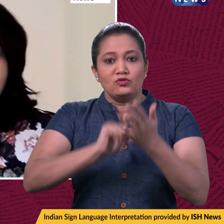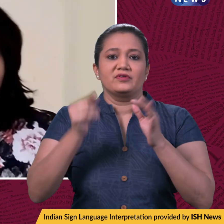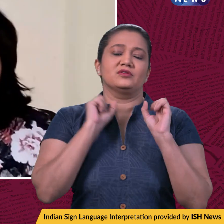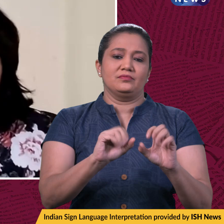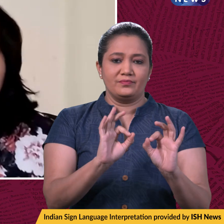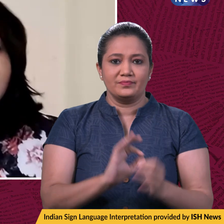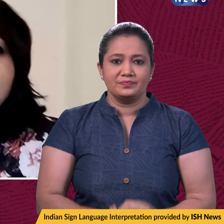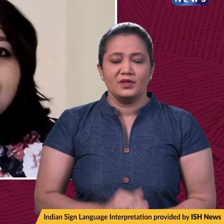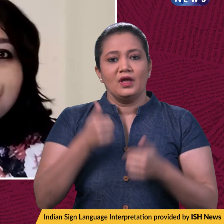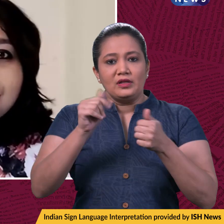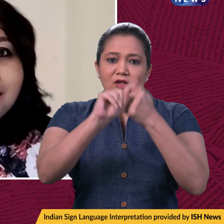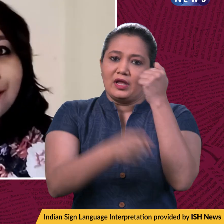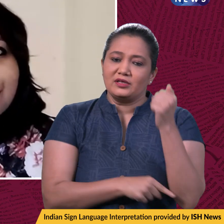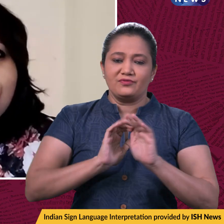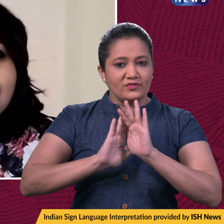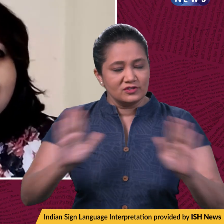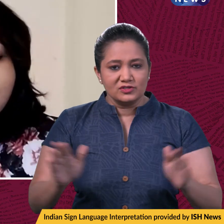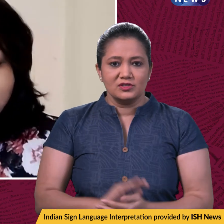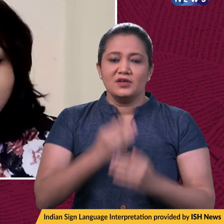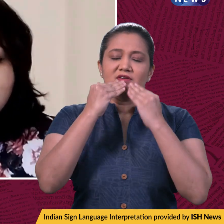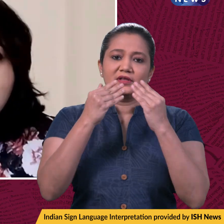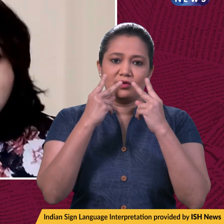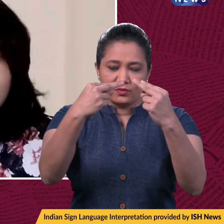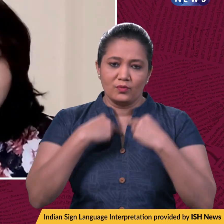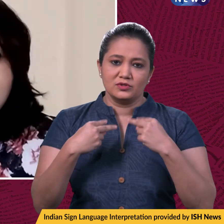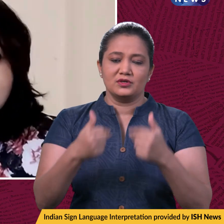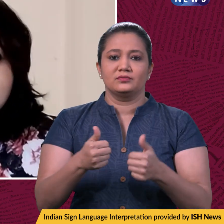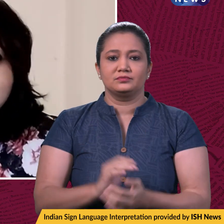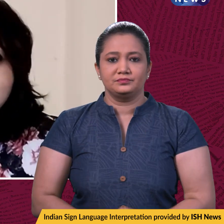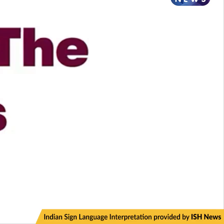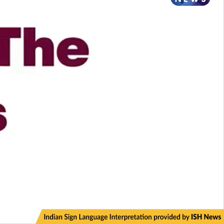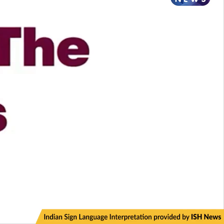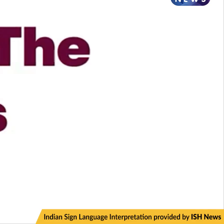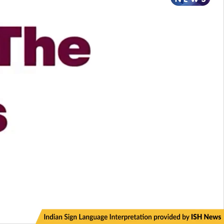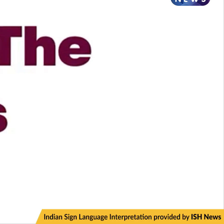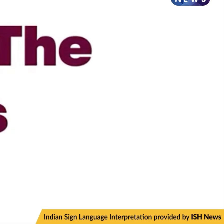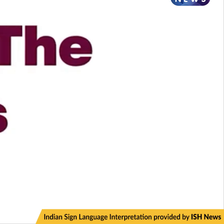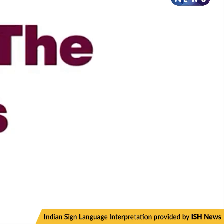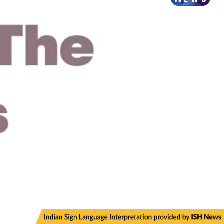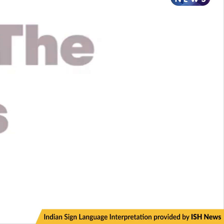brings us to the end of this bulletin. Thank you so much for watching. Have a good weekend.